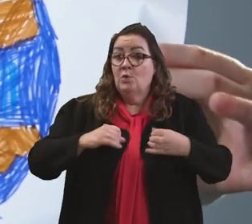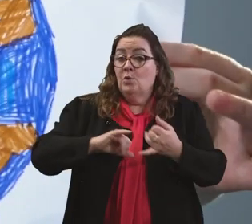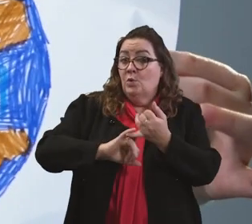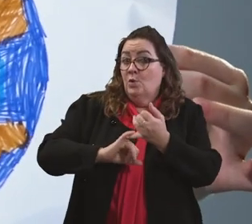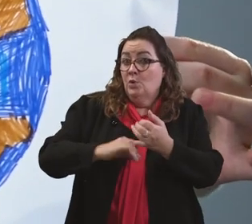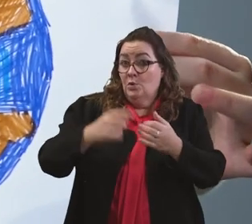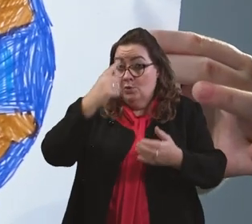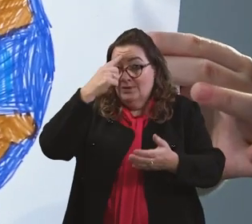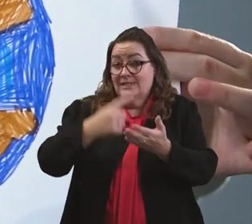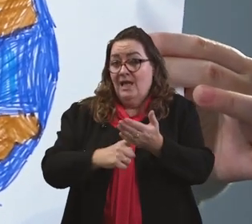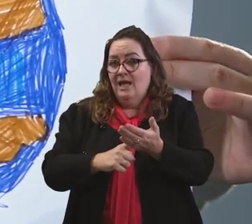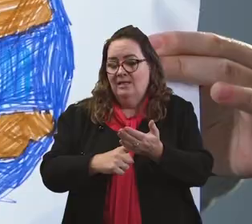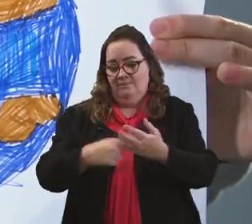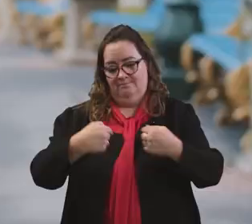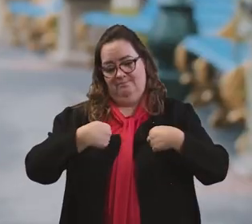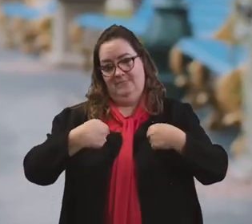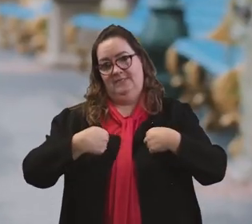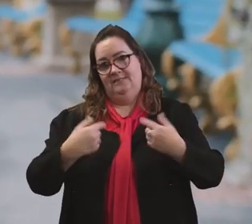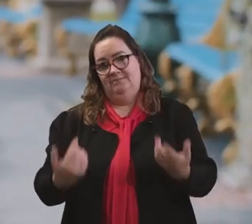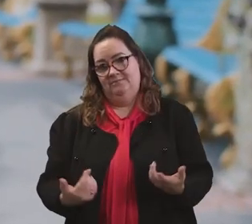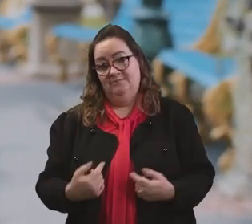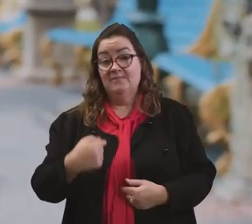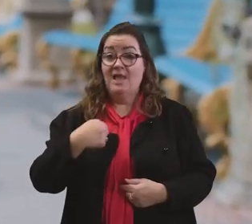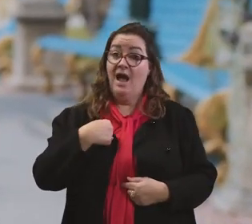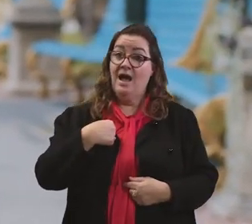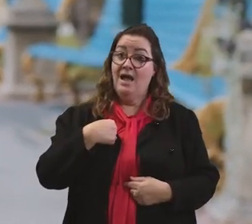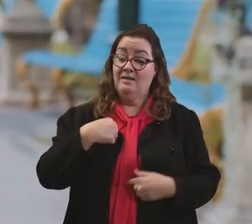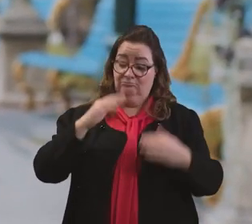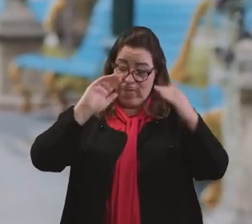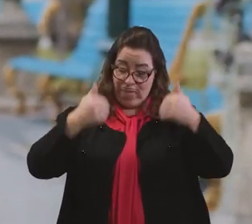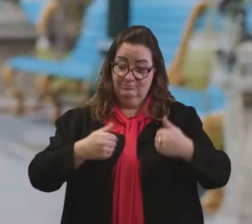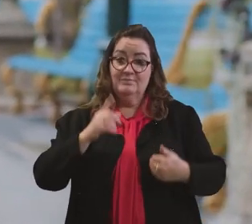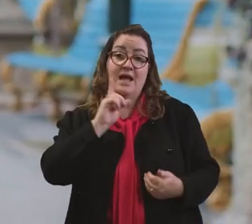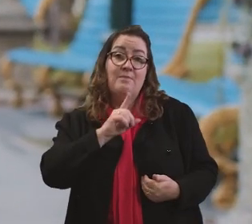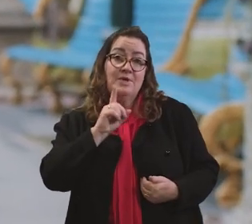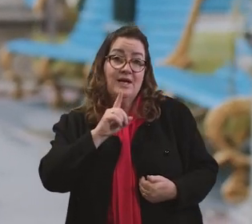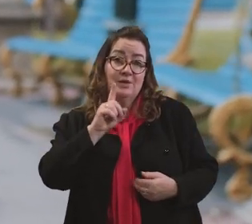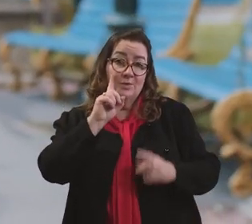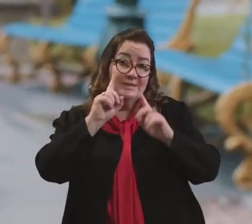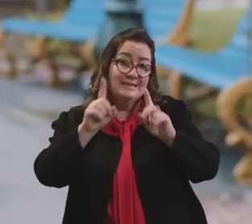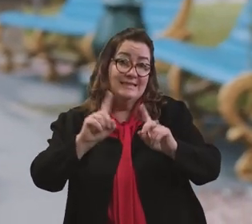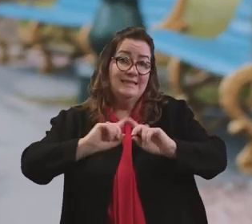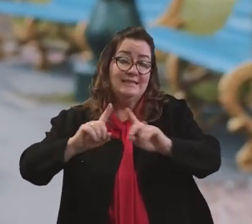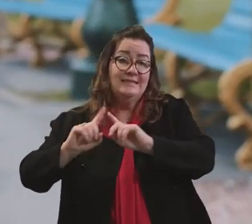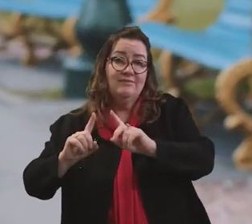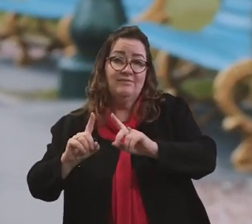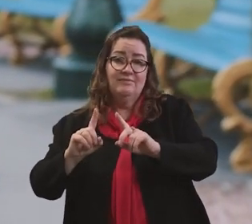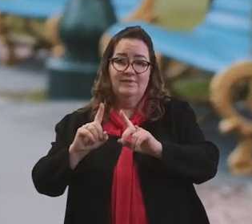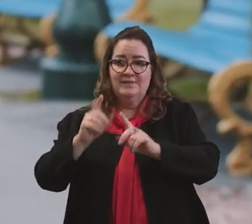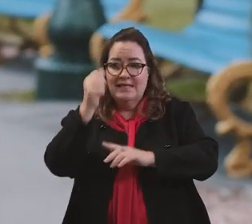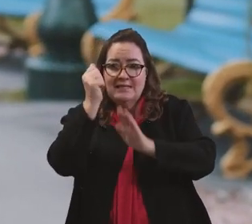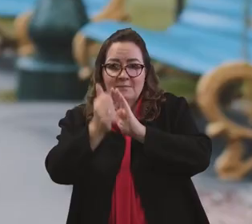me. I am a girl who has seen the world in different shades.